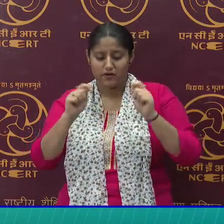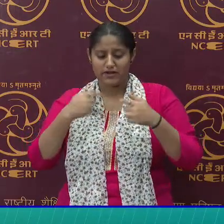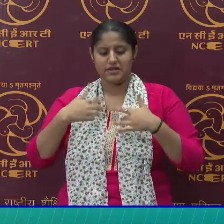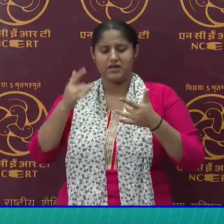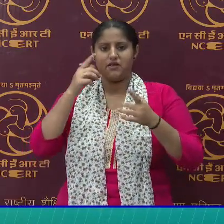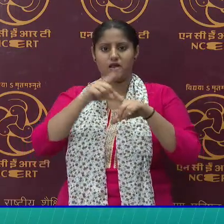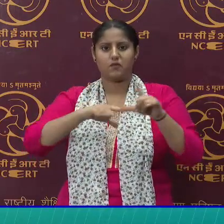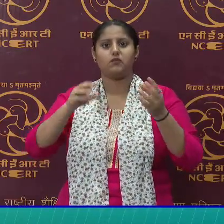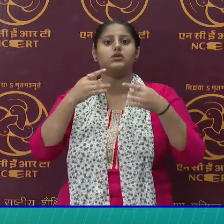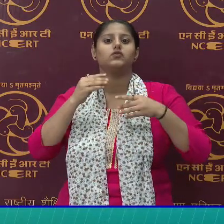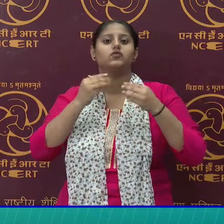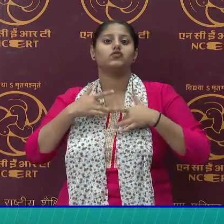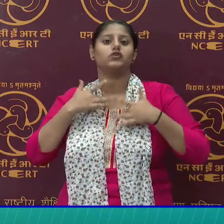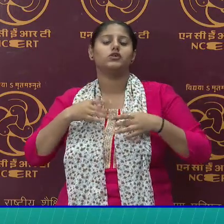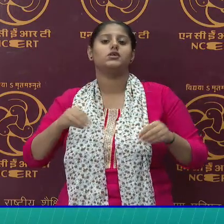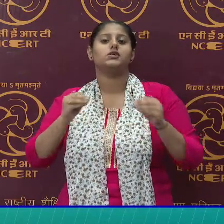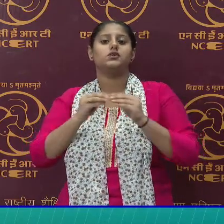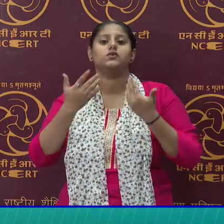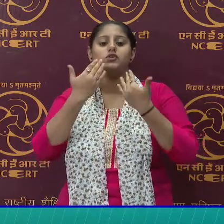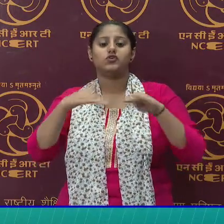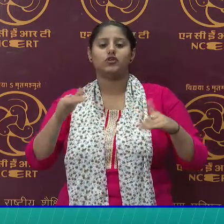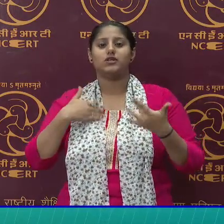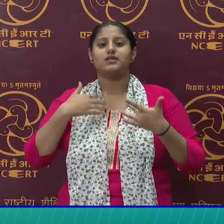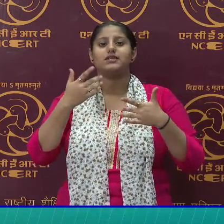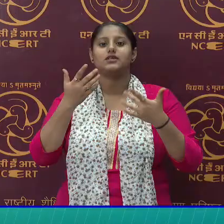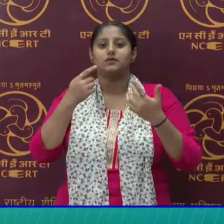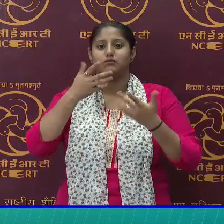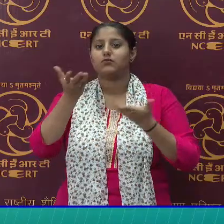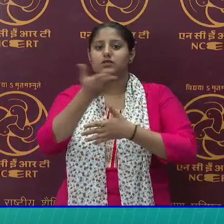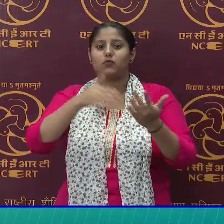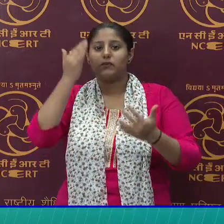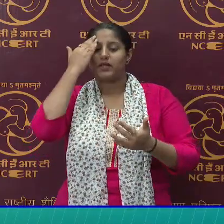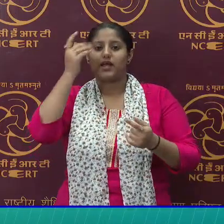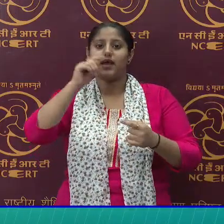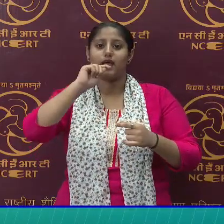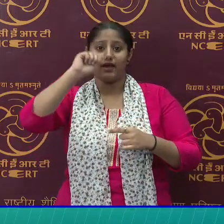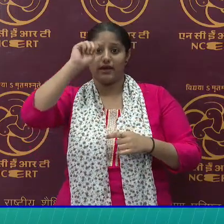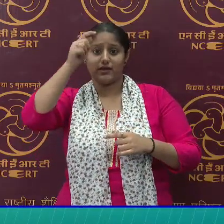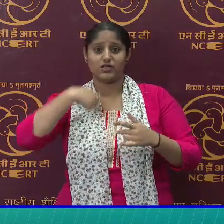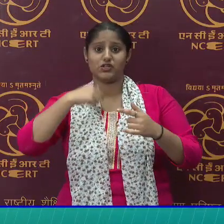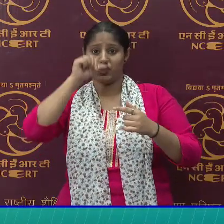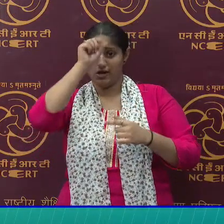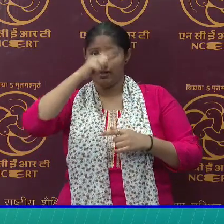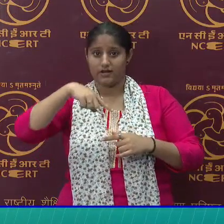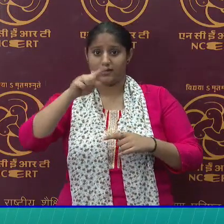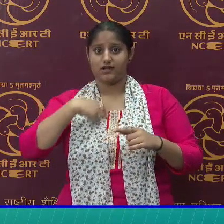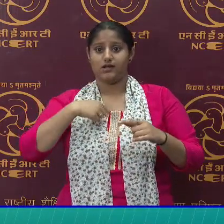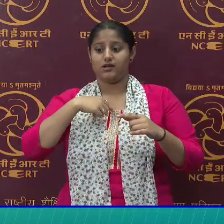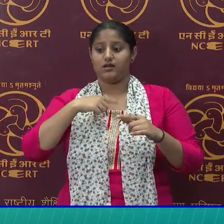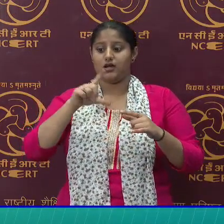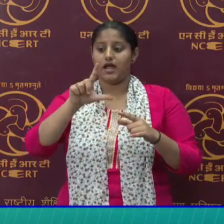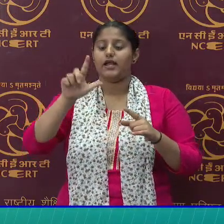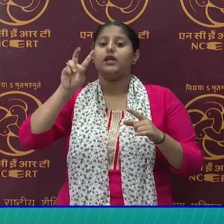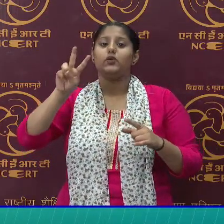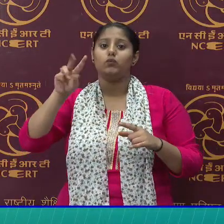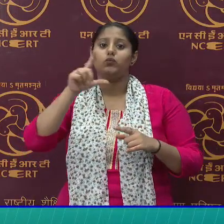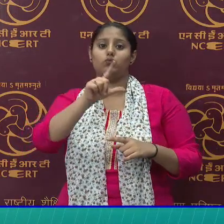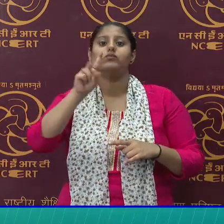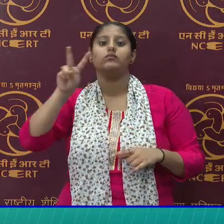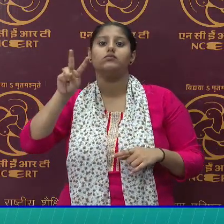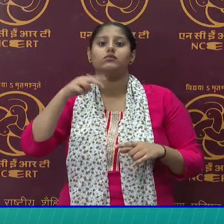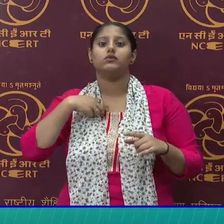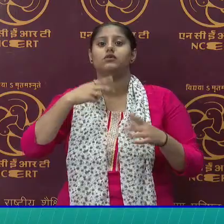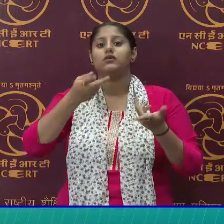interesting for the children because English, as we all know, in India it's generally the L2. The